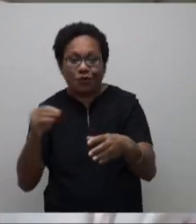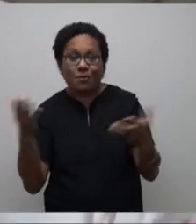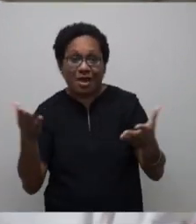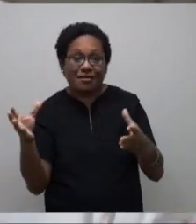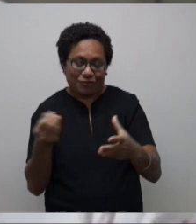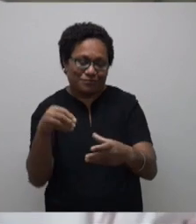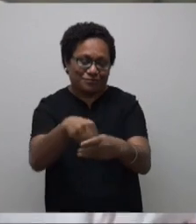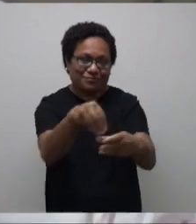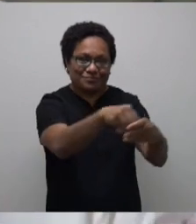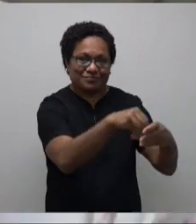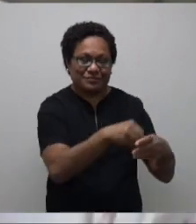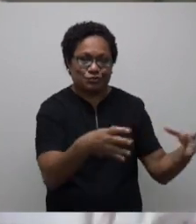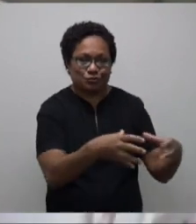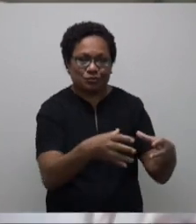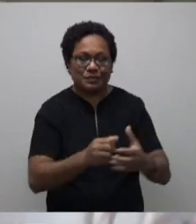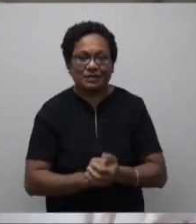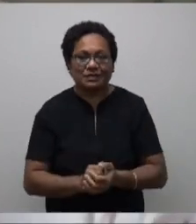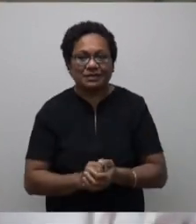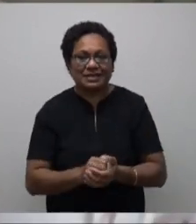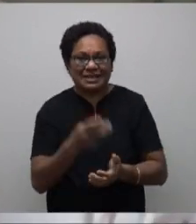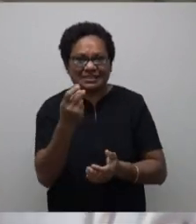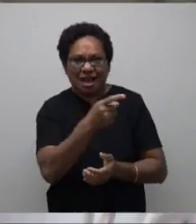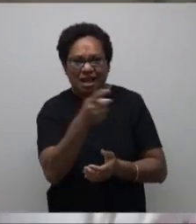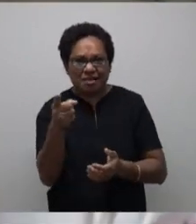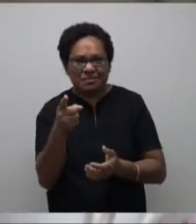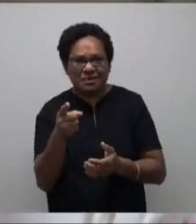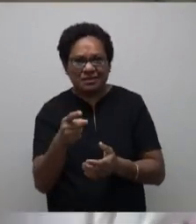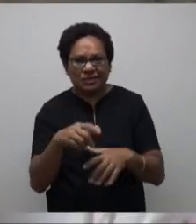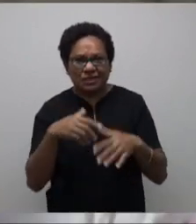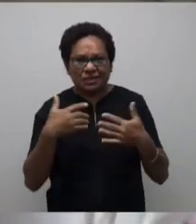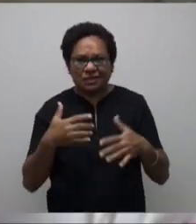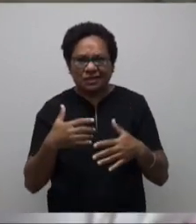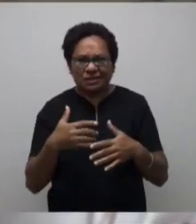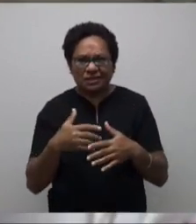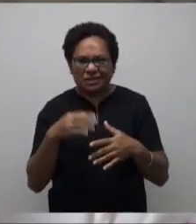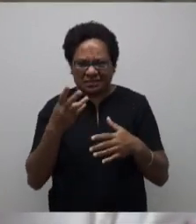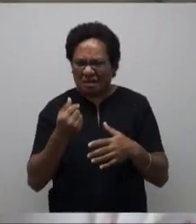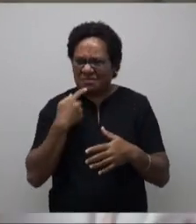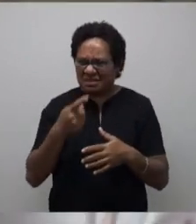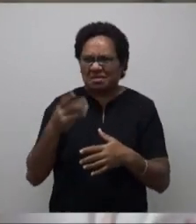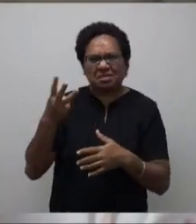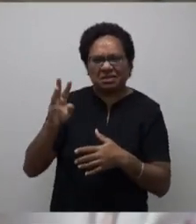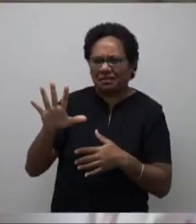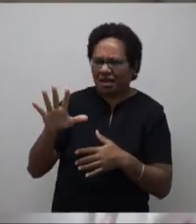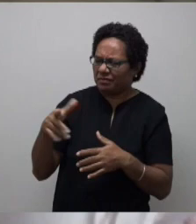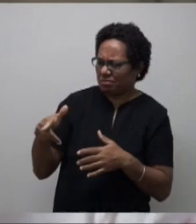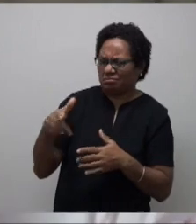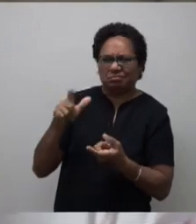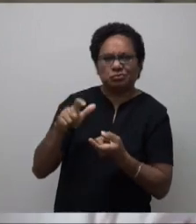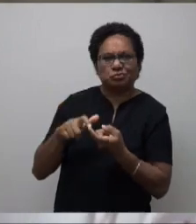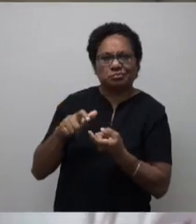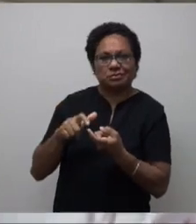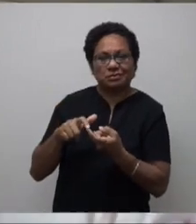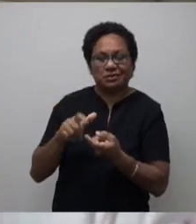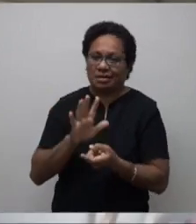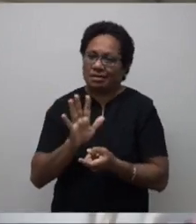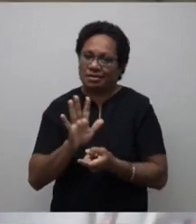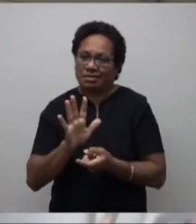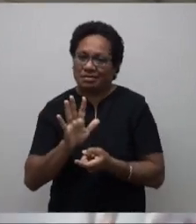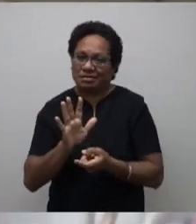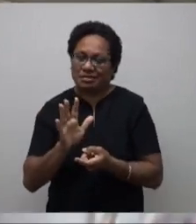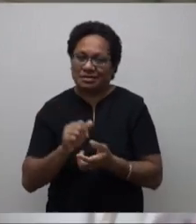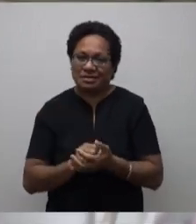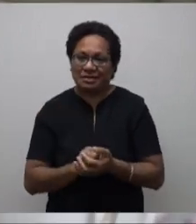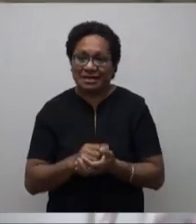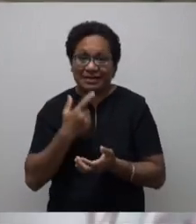So whilst many of you may find the number 35 a bit lower than usual, it is not